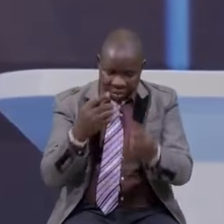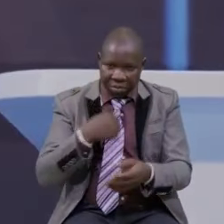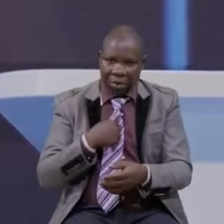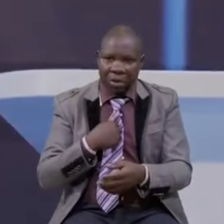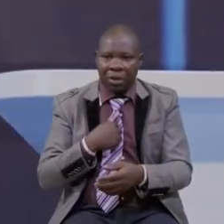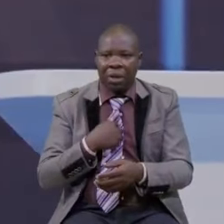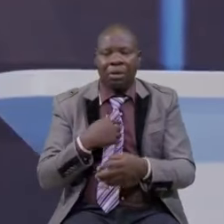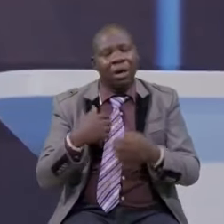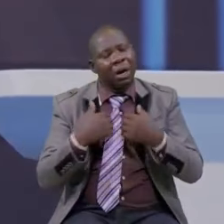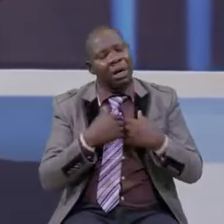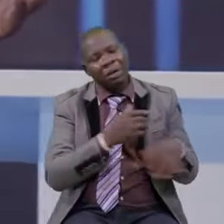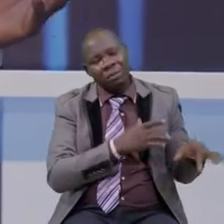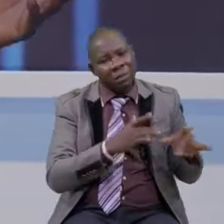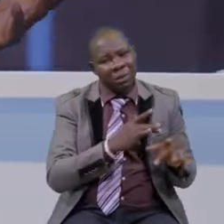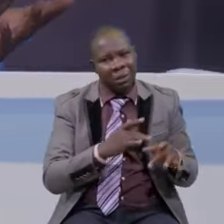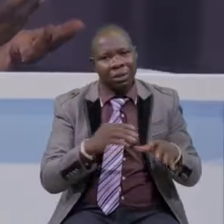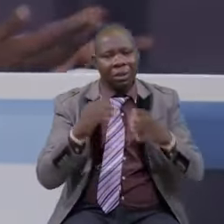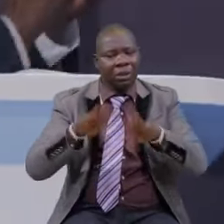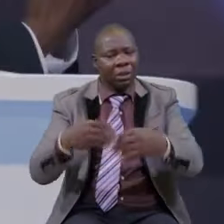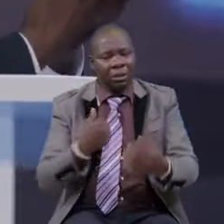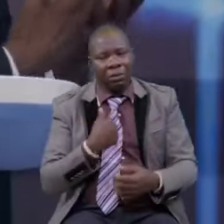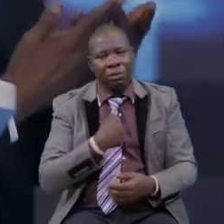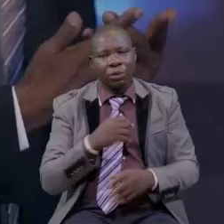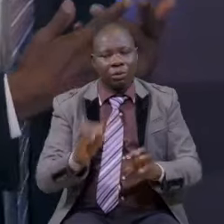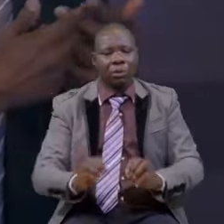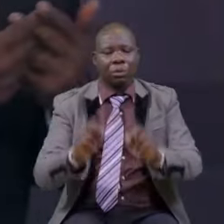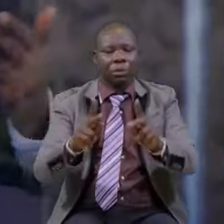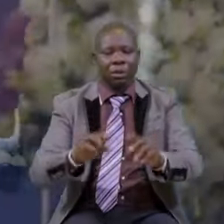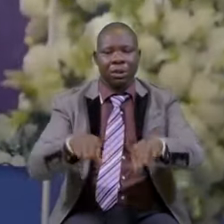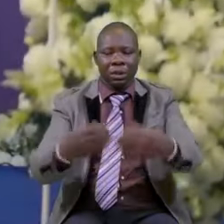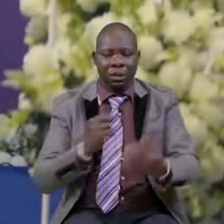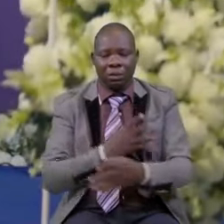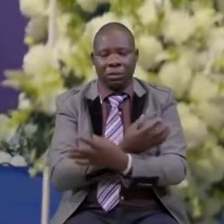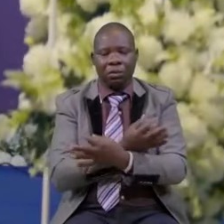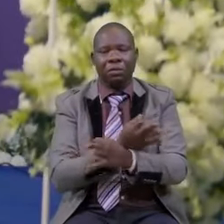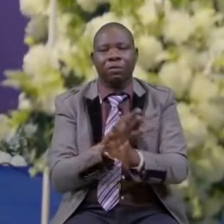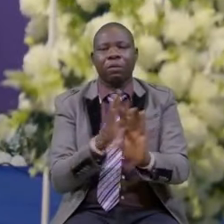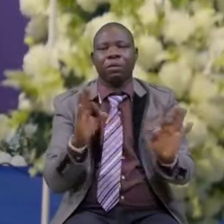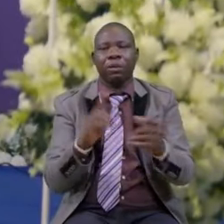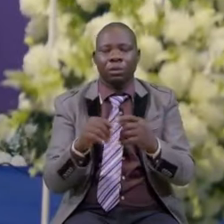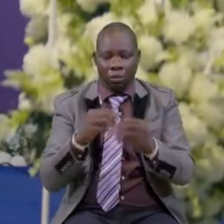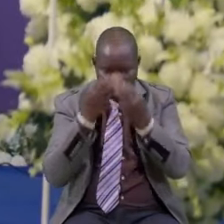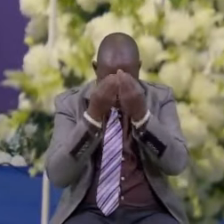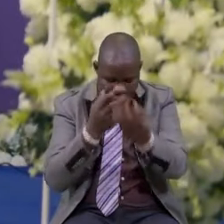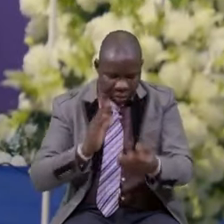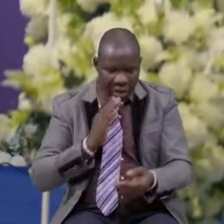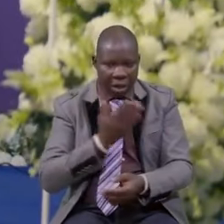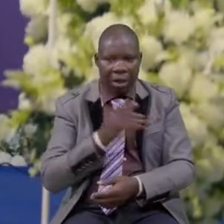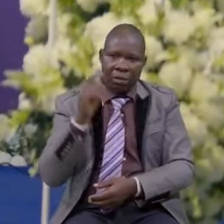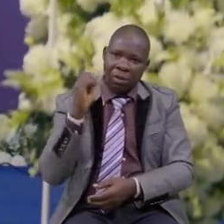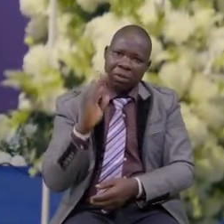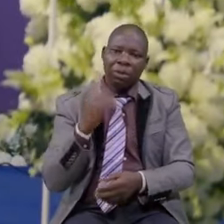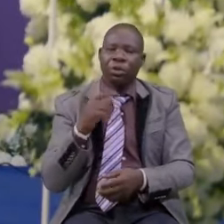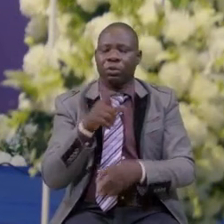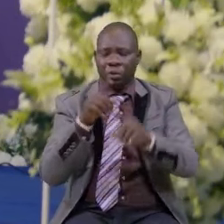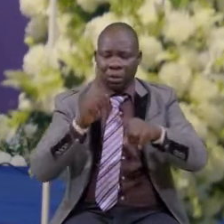now. Give us chance. Give us freedom to obey our God. You cannot take us to